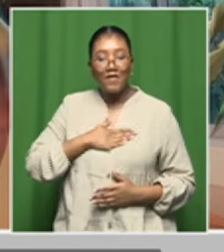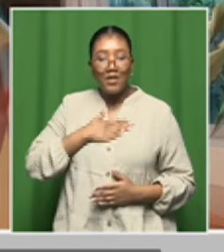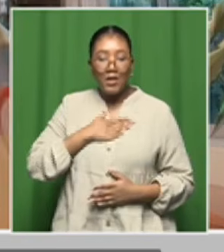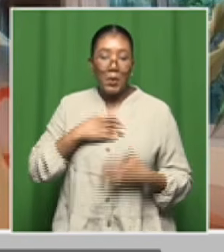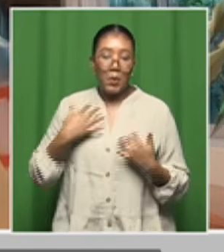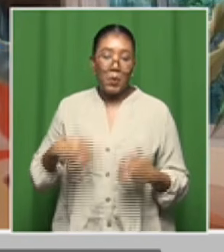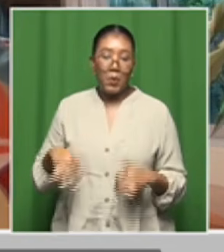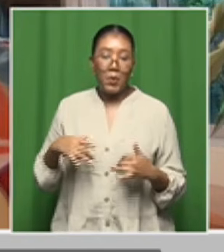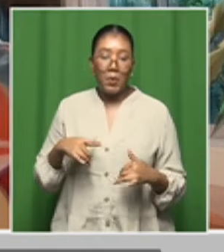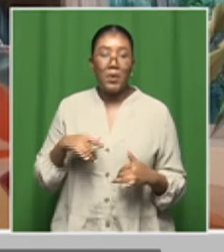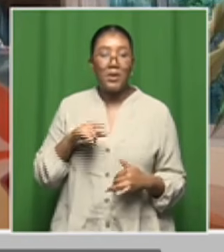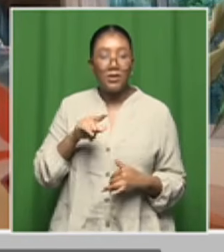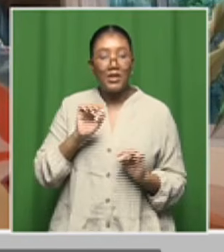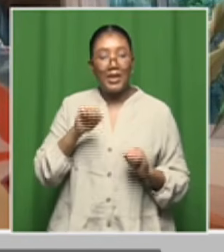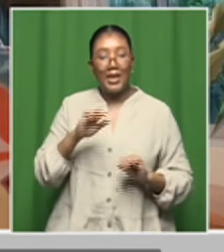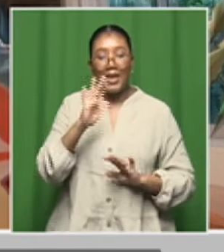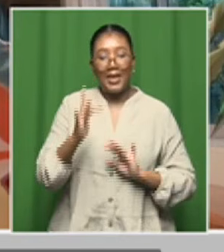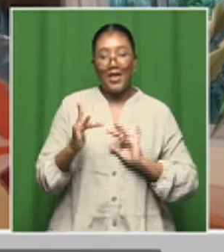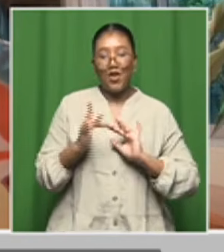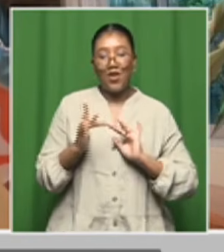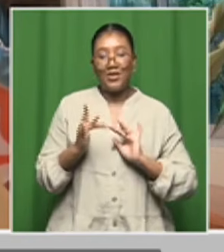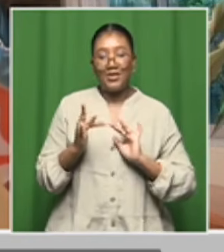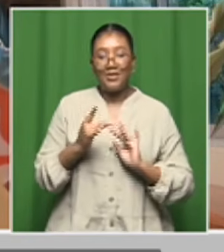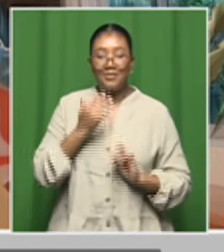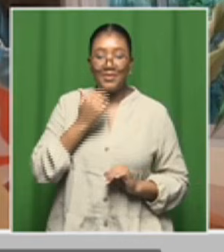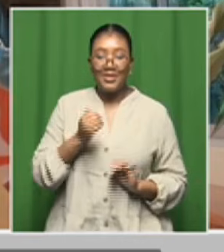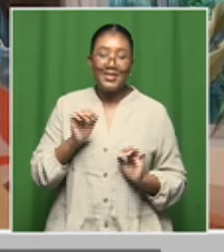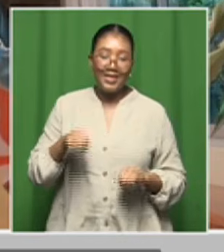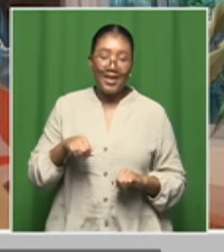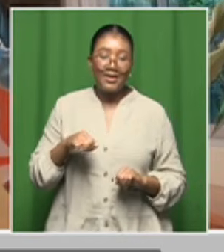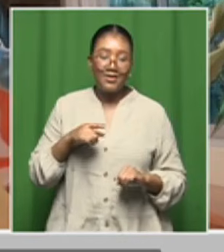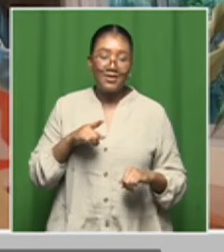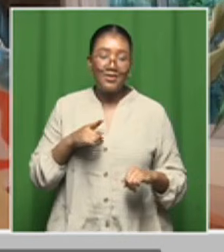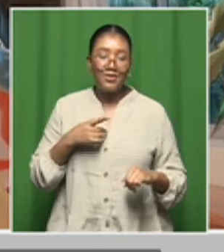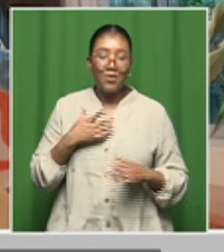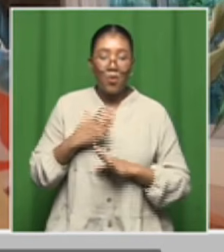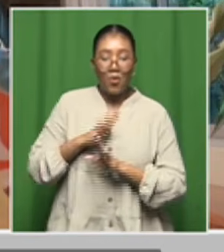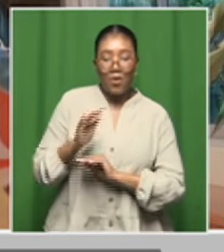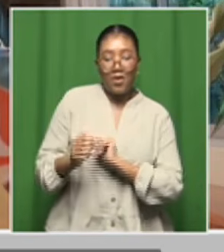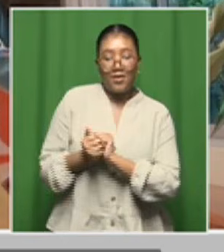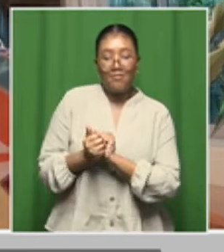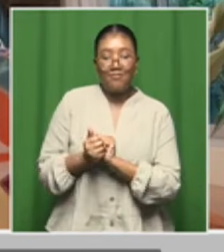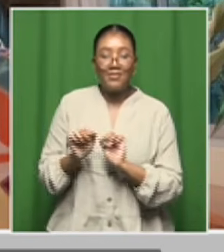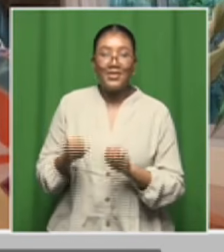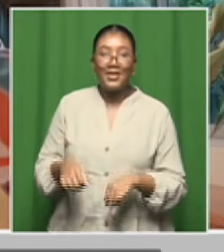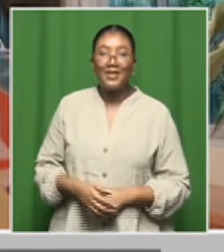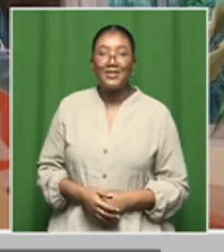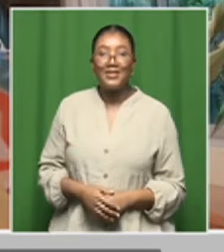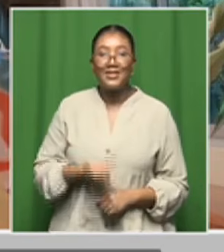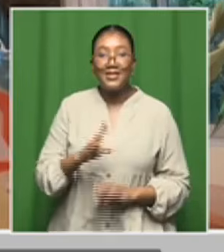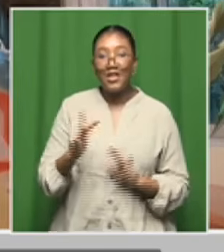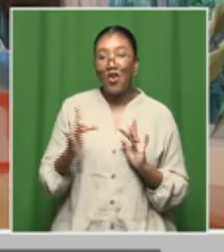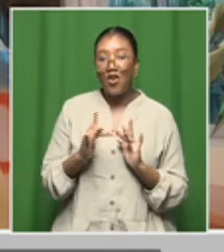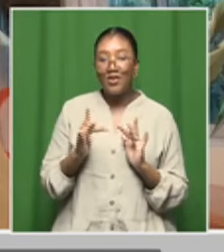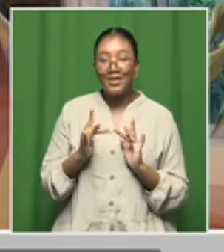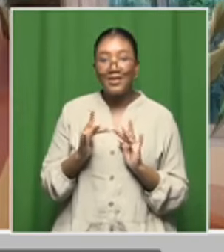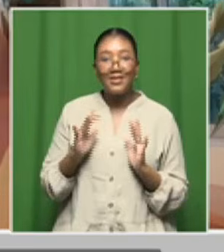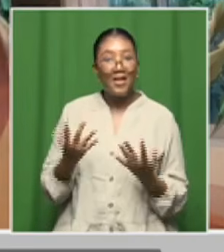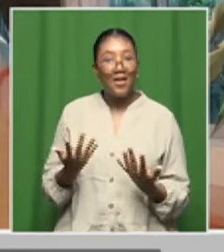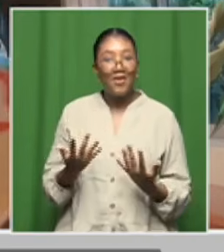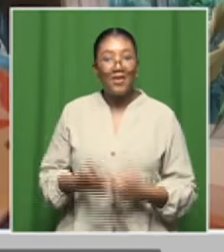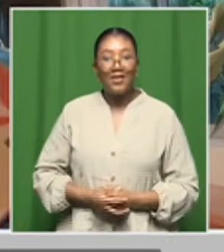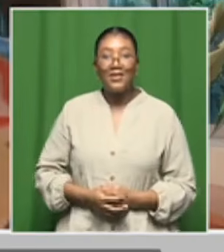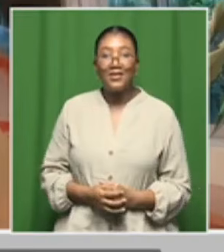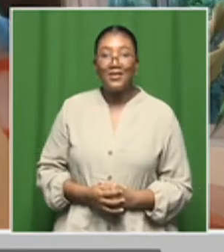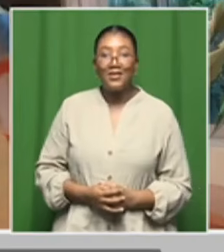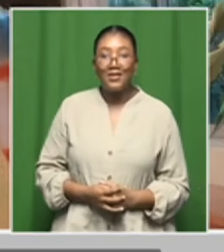is, reach out, make contact. Maybe we can do something great together. How do we do that? How do we go about